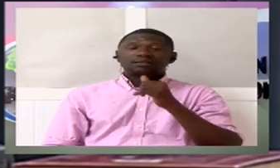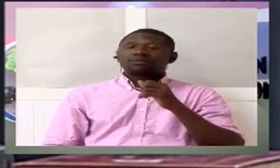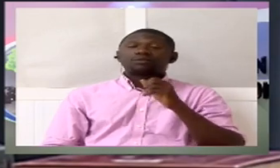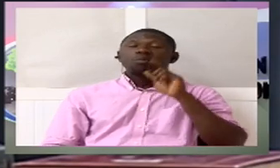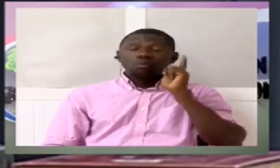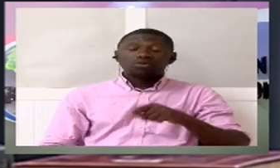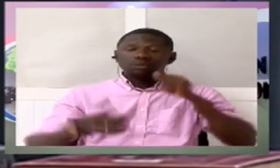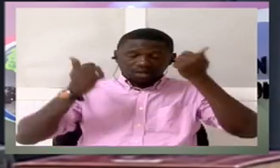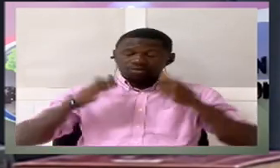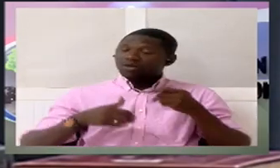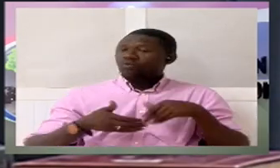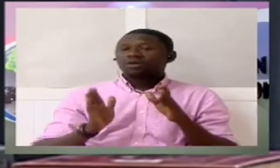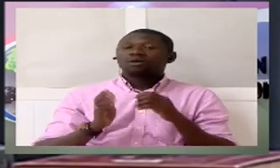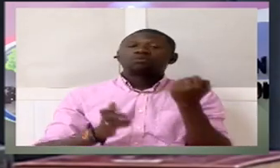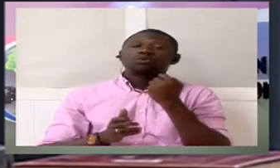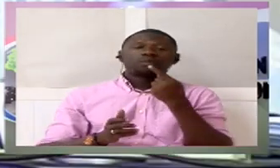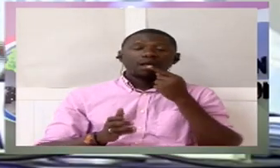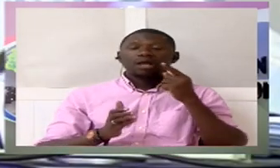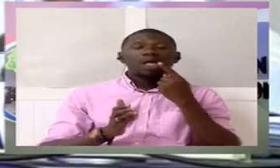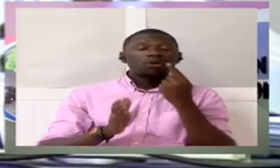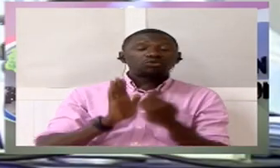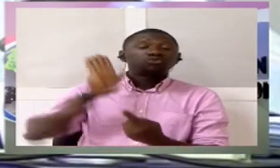that way, because I swore on the Holy Quran.